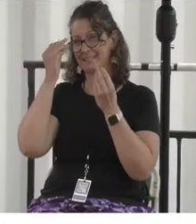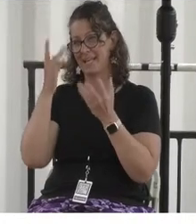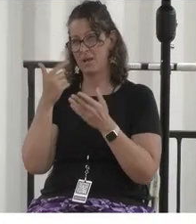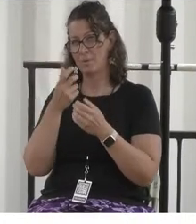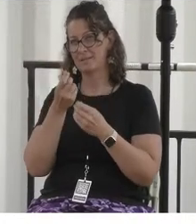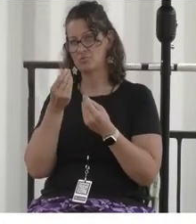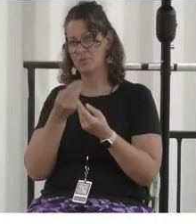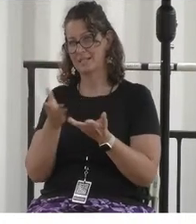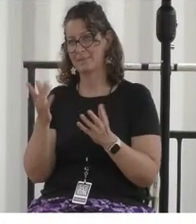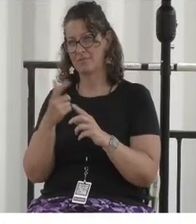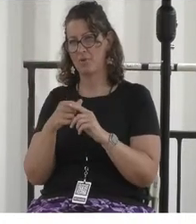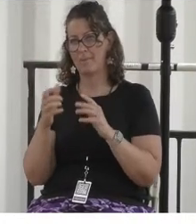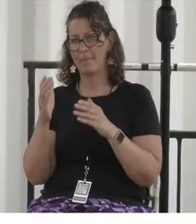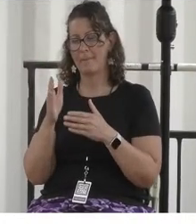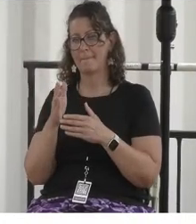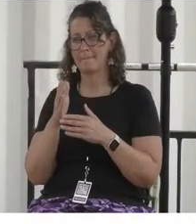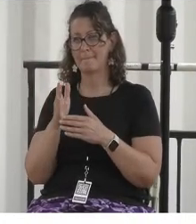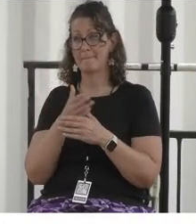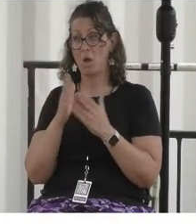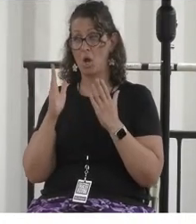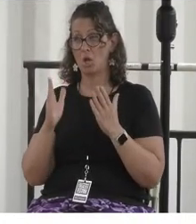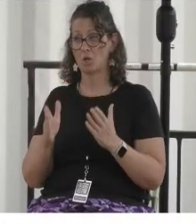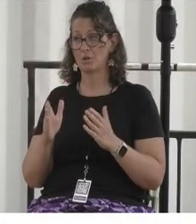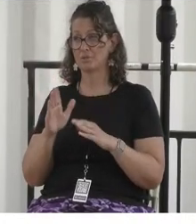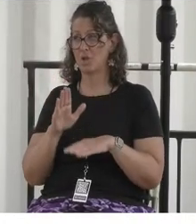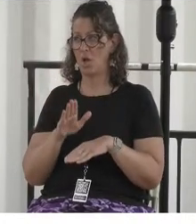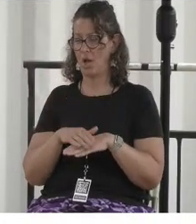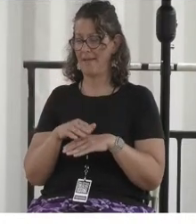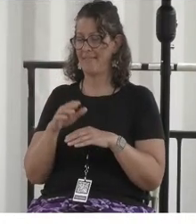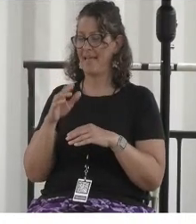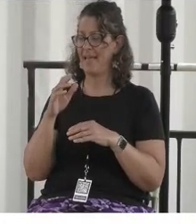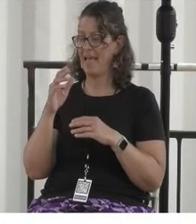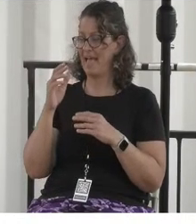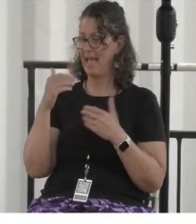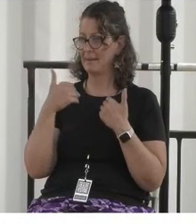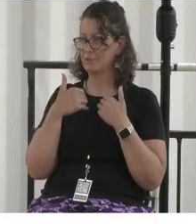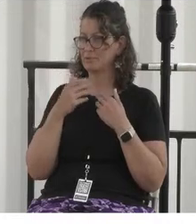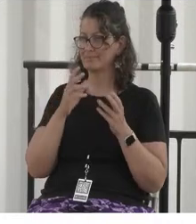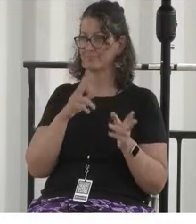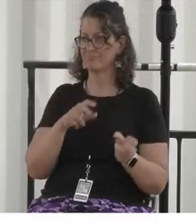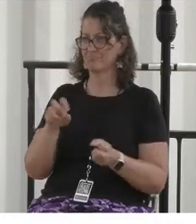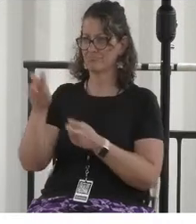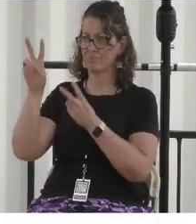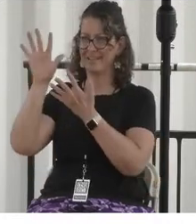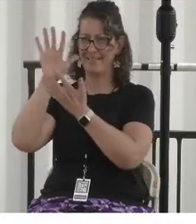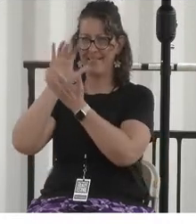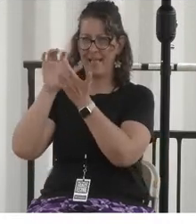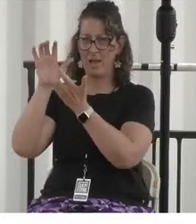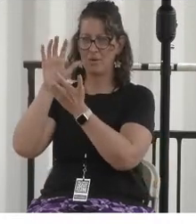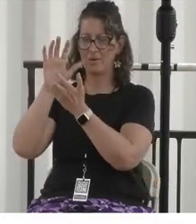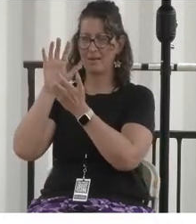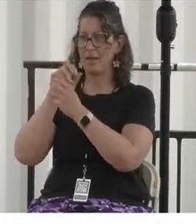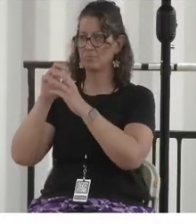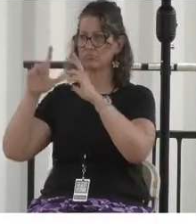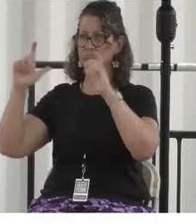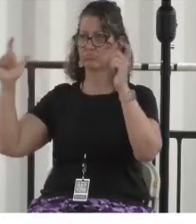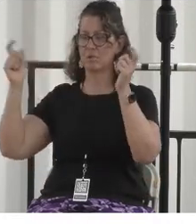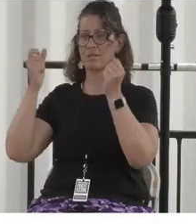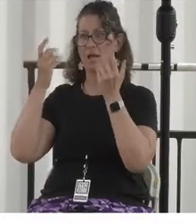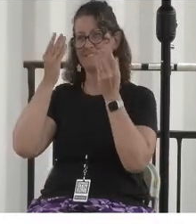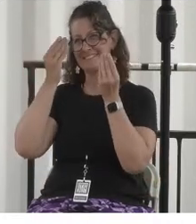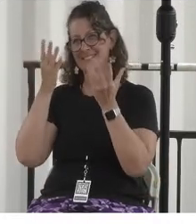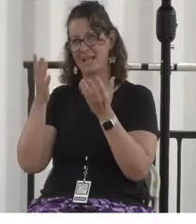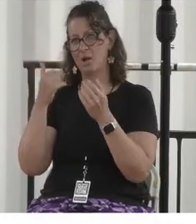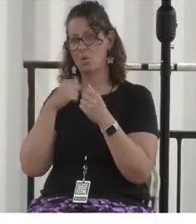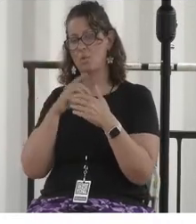we transmit from some of our partners that are on the animals is going to the cloud. And the cloud is just booming, right? I mean, a lot of the data, we're